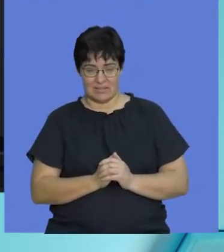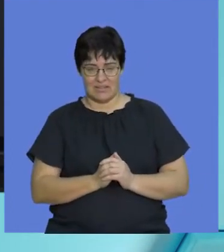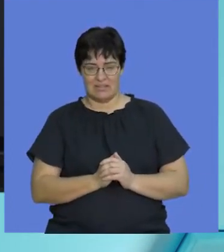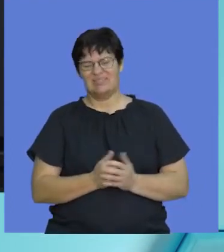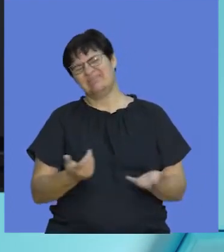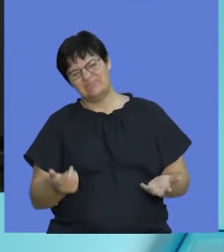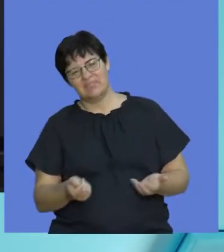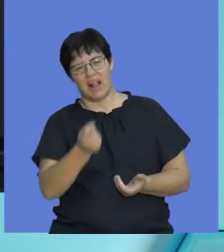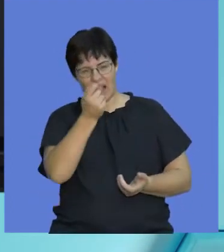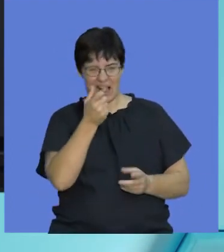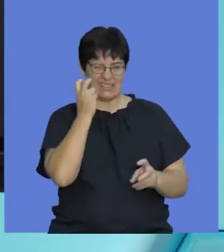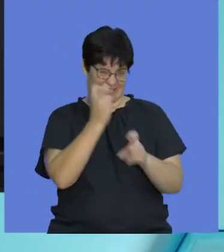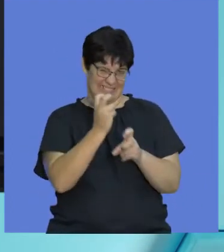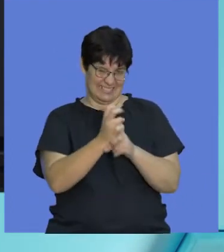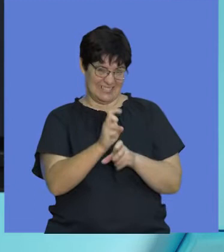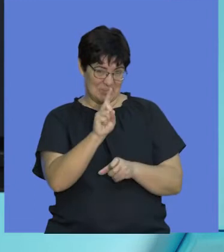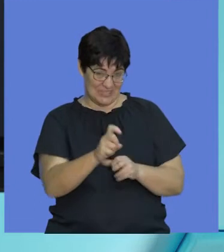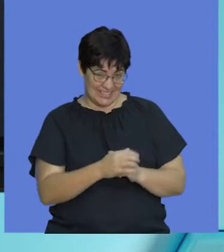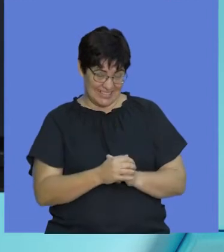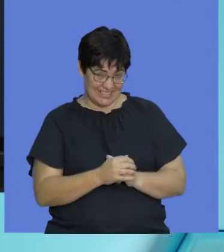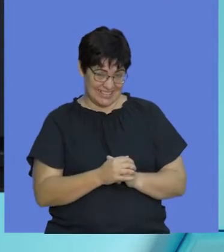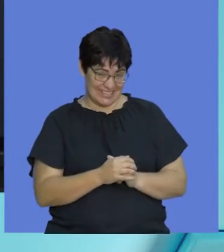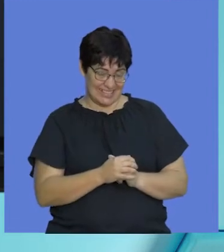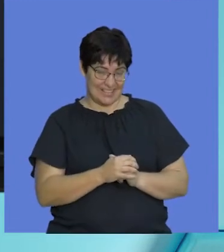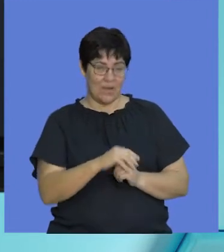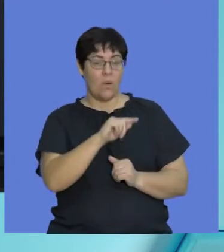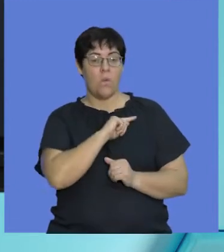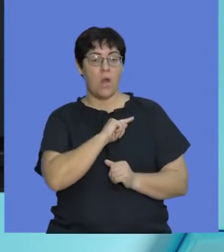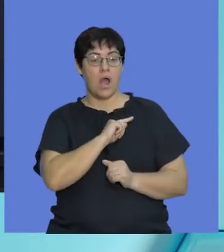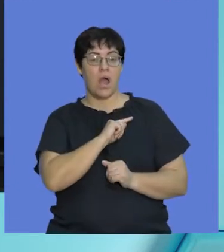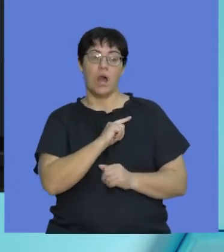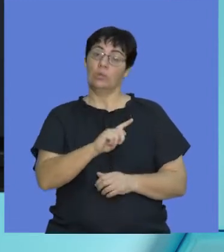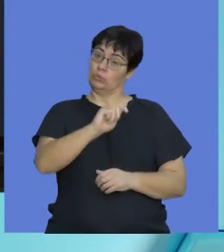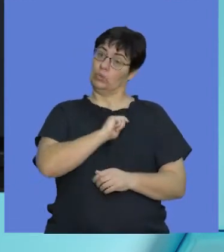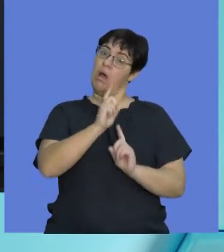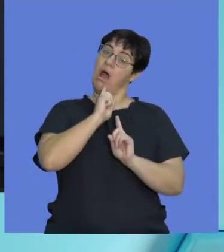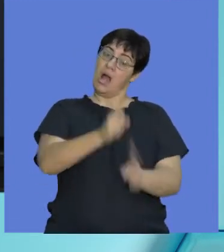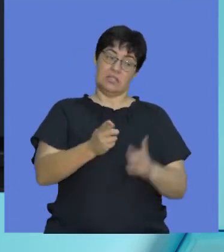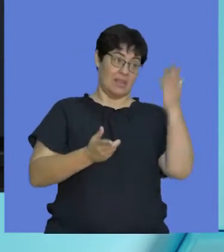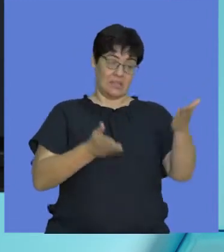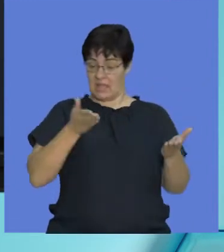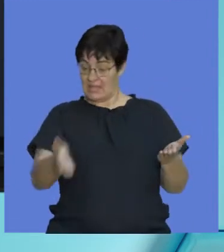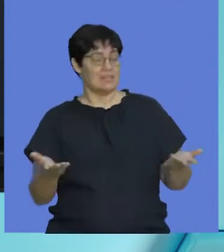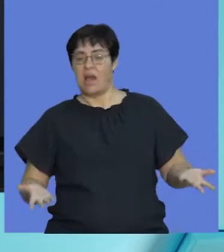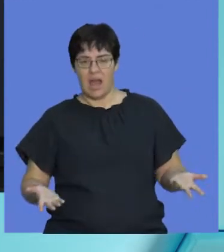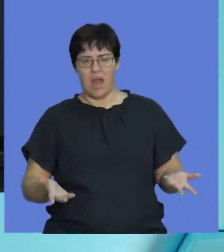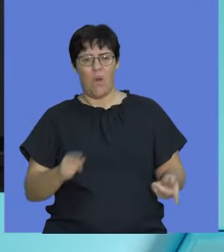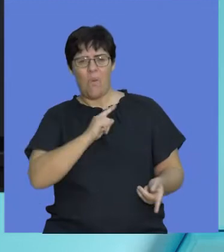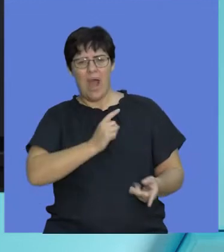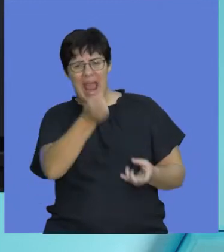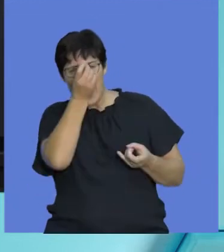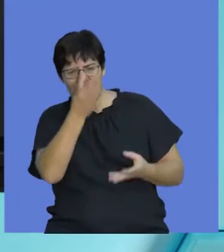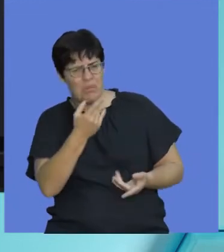is a little bit of a trick question because I can't give a definite answer. There are too many bits